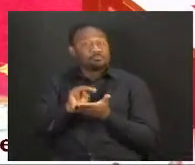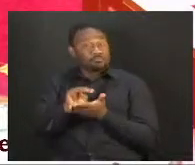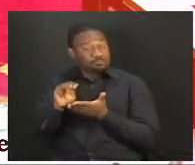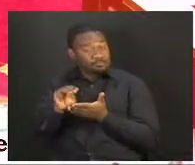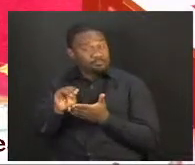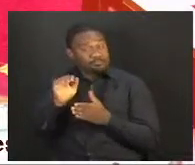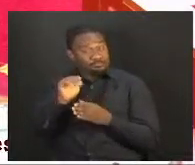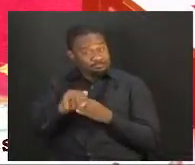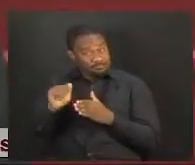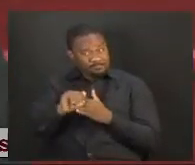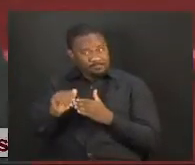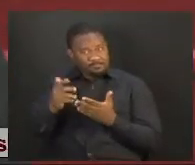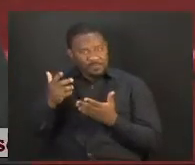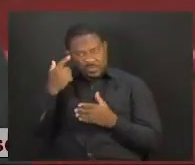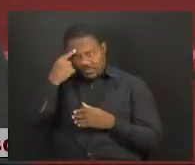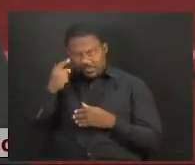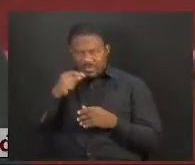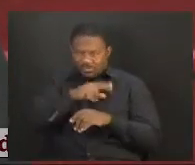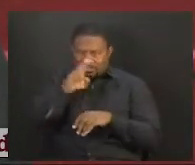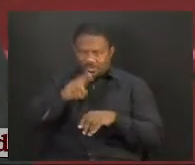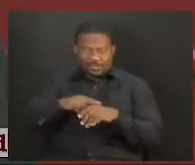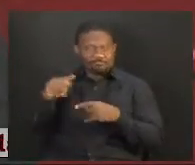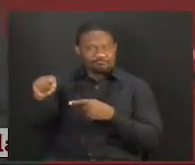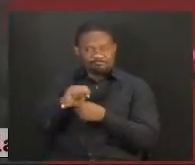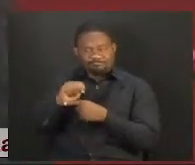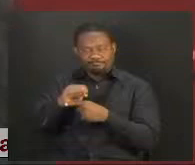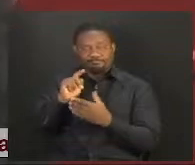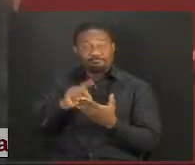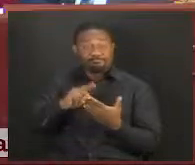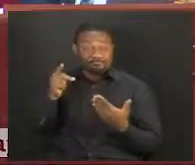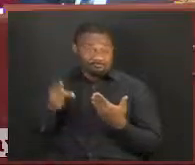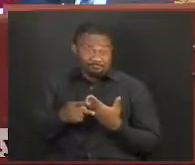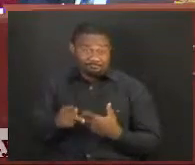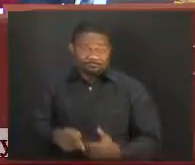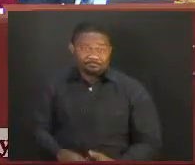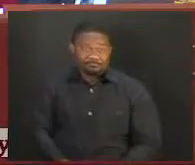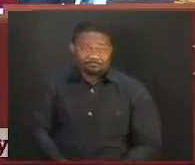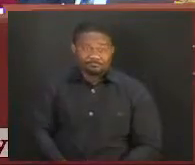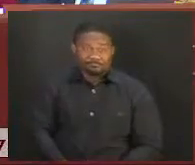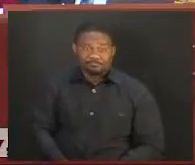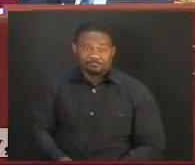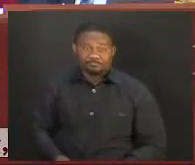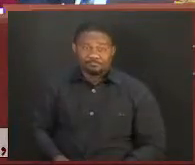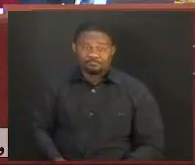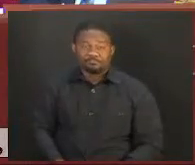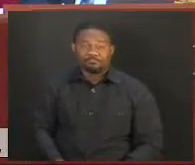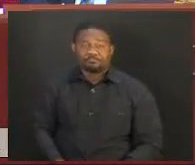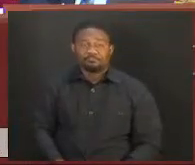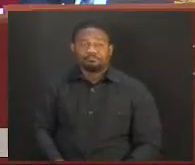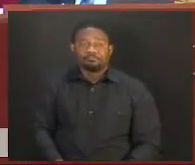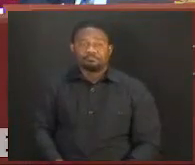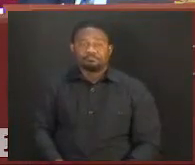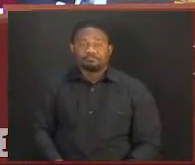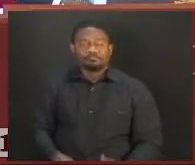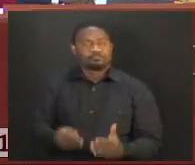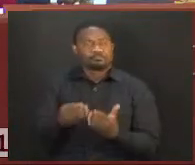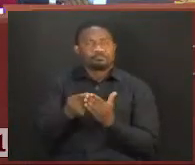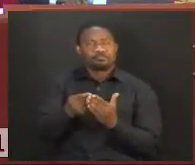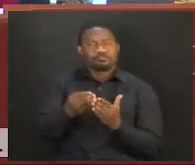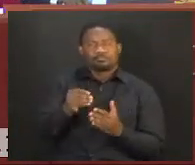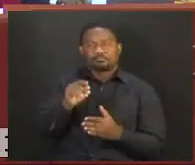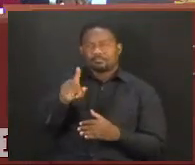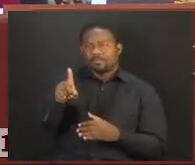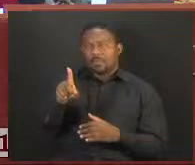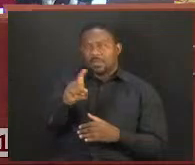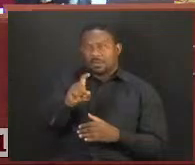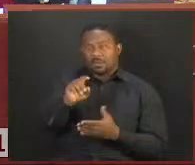cedis to the National Apprenticeship Program. Right, Honorable Speaker, we have also allocated an amount of 100 million